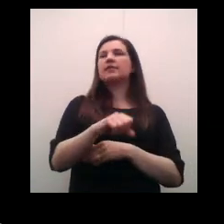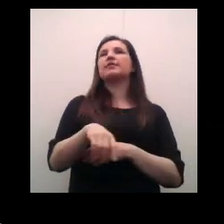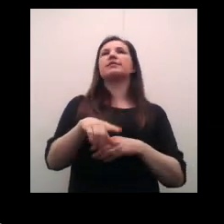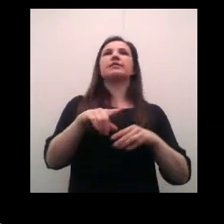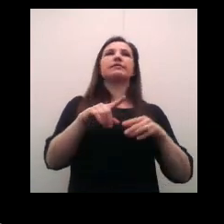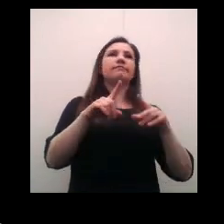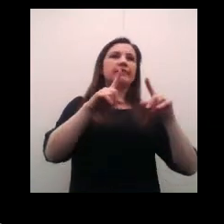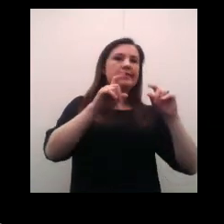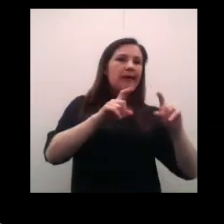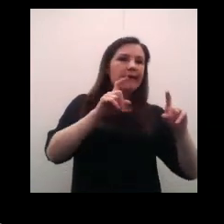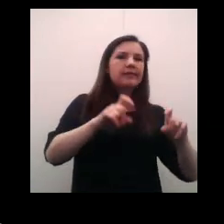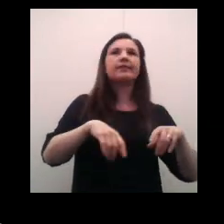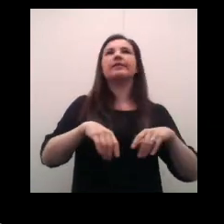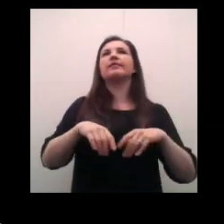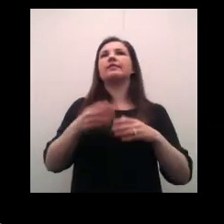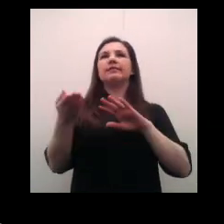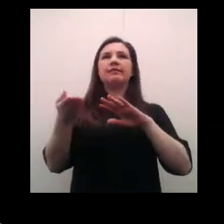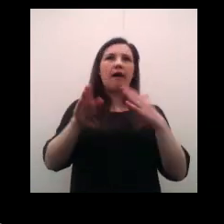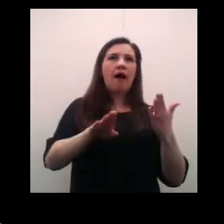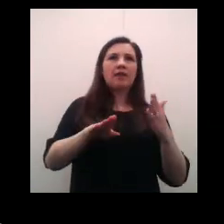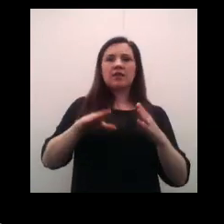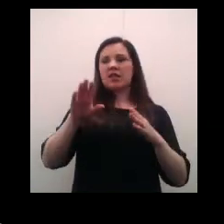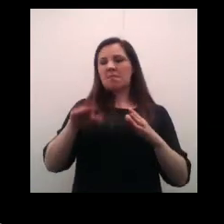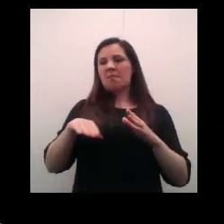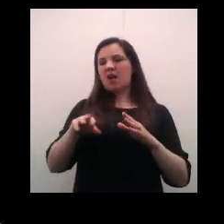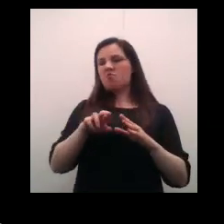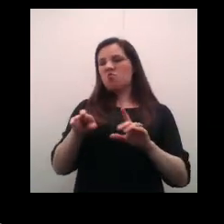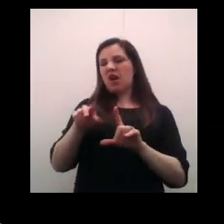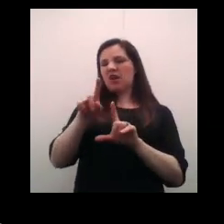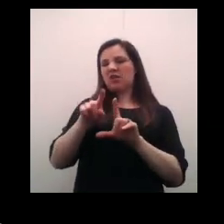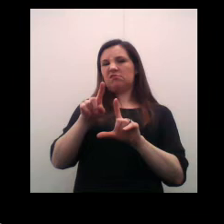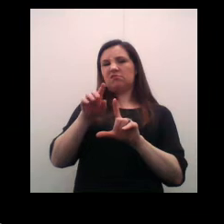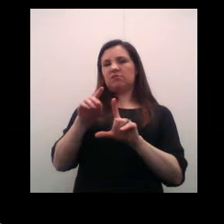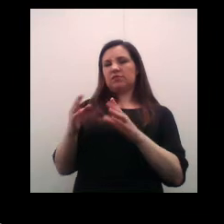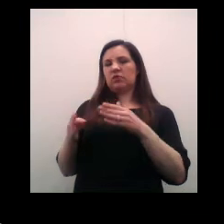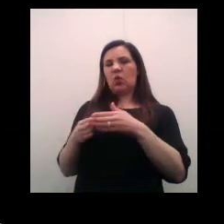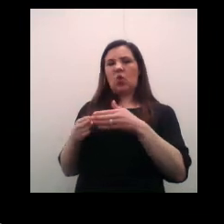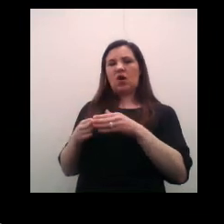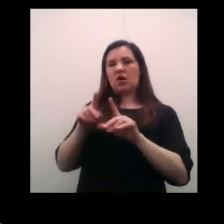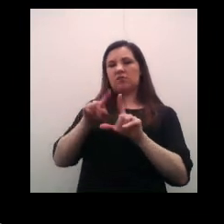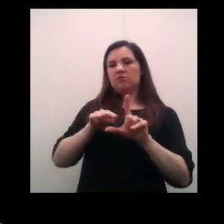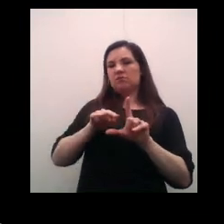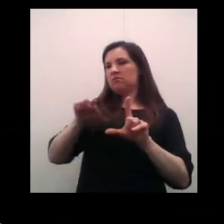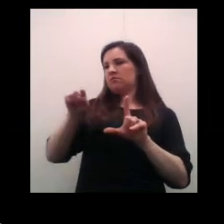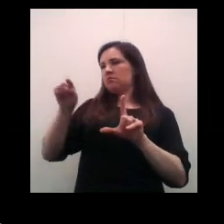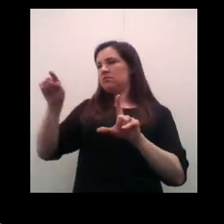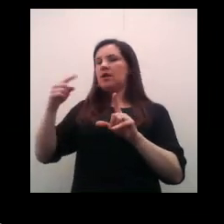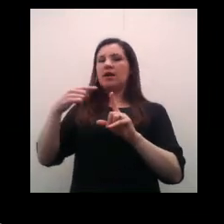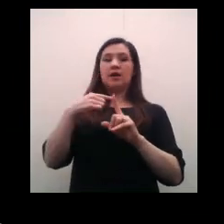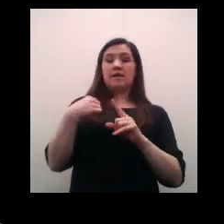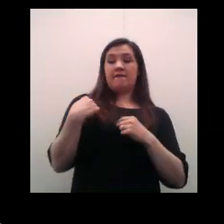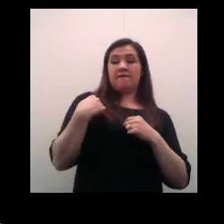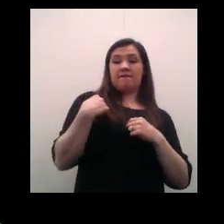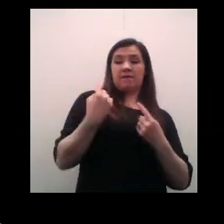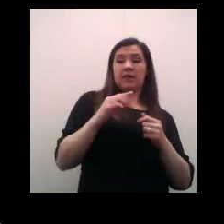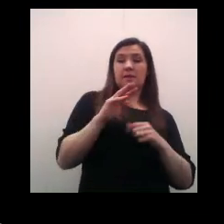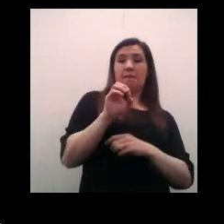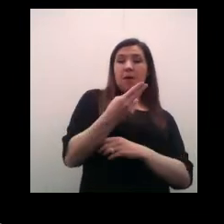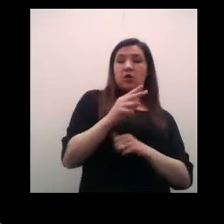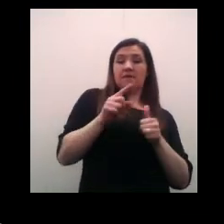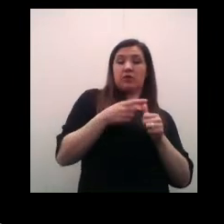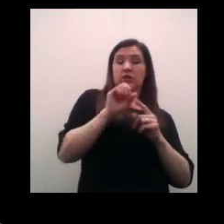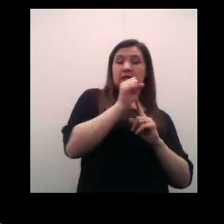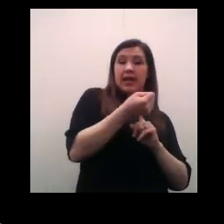in the bottom right-hand corner is a graph which shows the growth in positive cases from our first case back in March to where we are